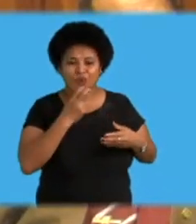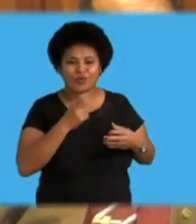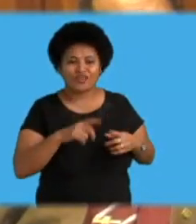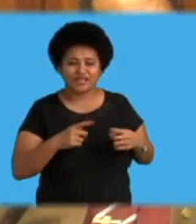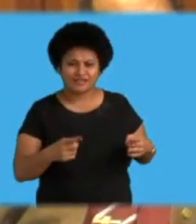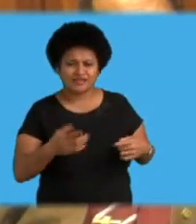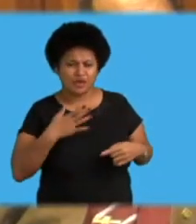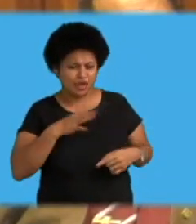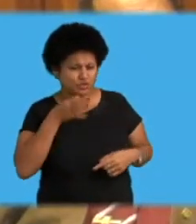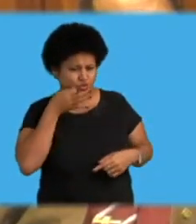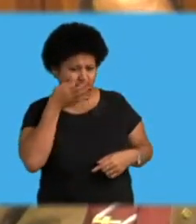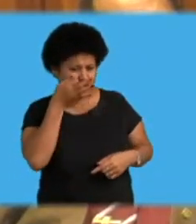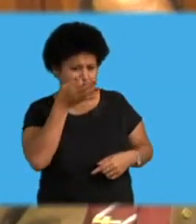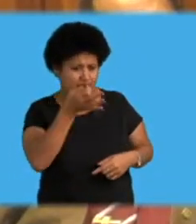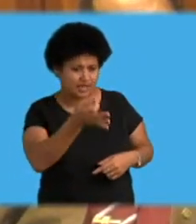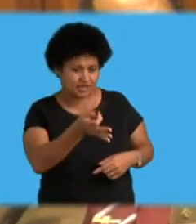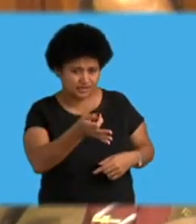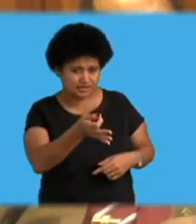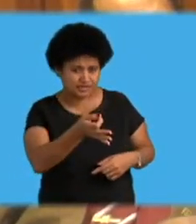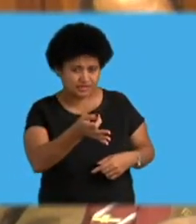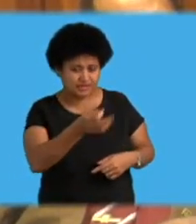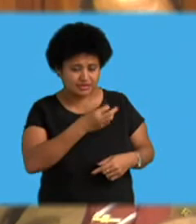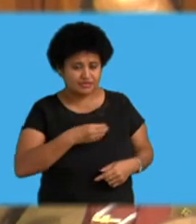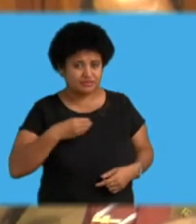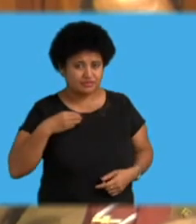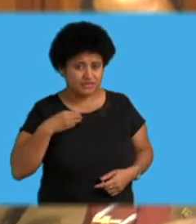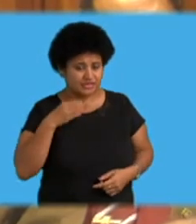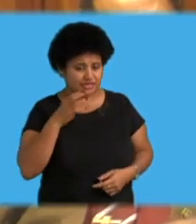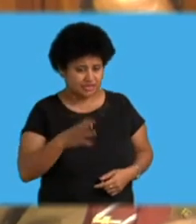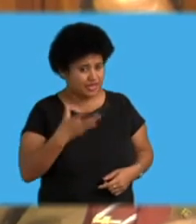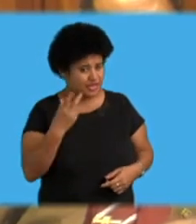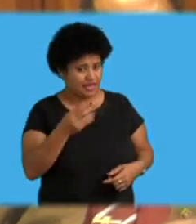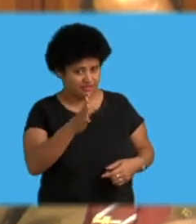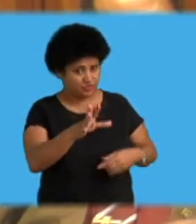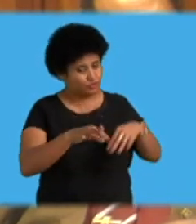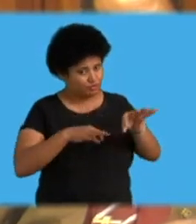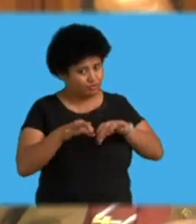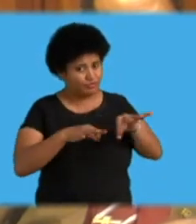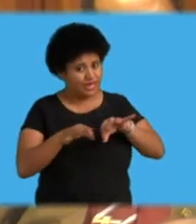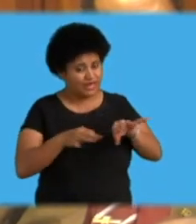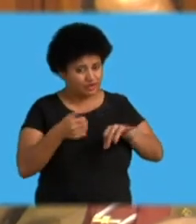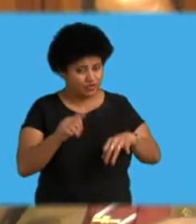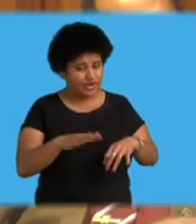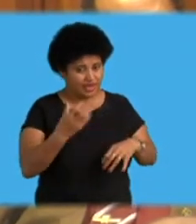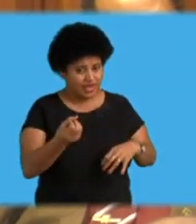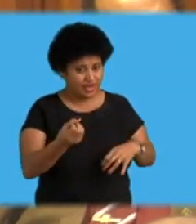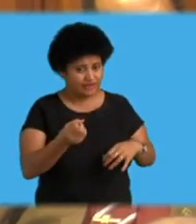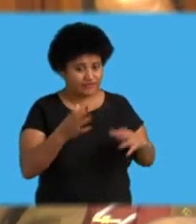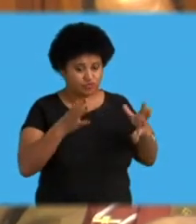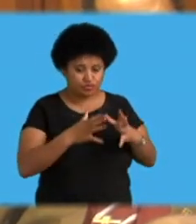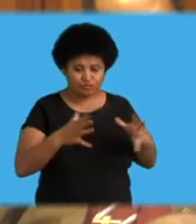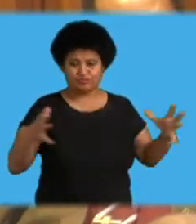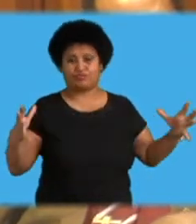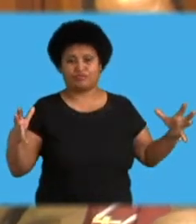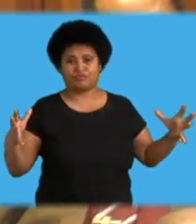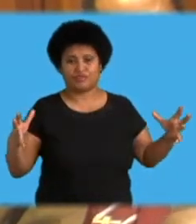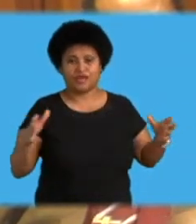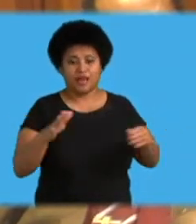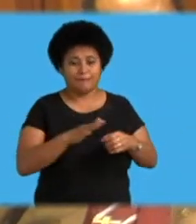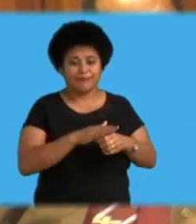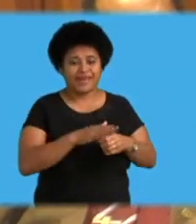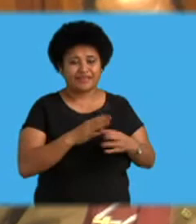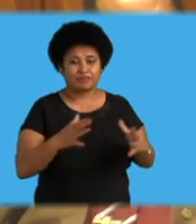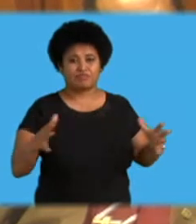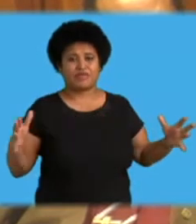Minister whether they have that in their plans to expand the Fiji Museum to store most